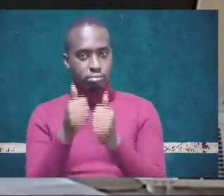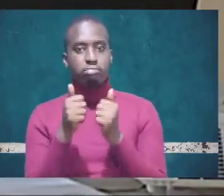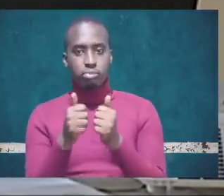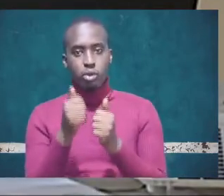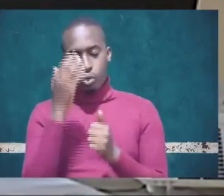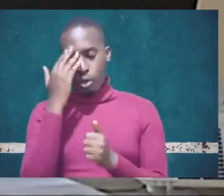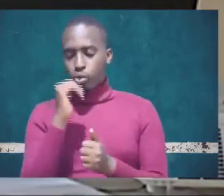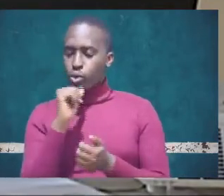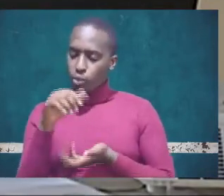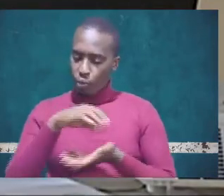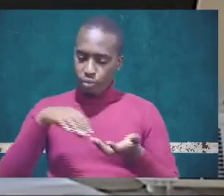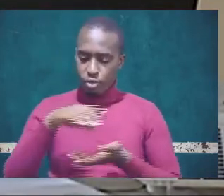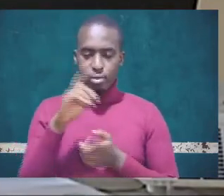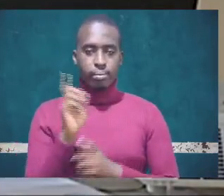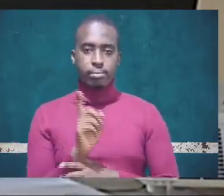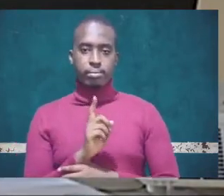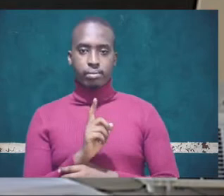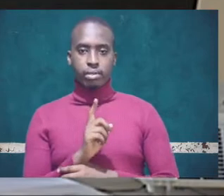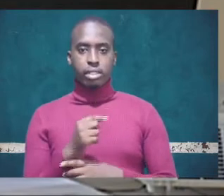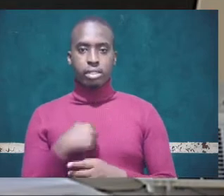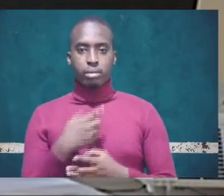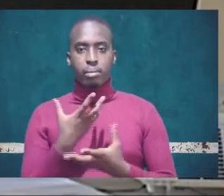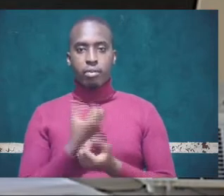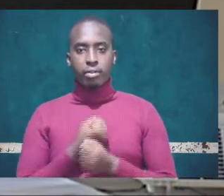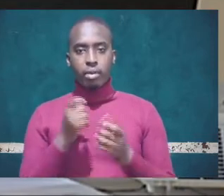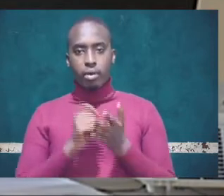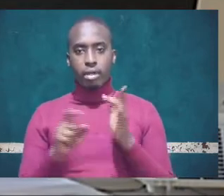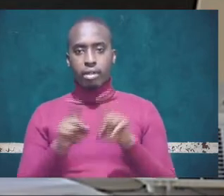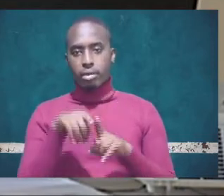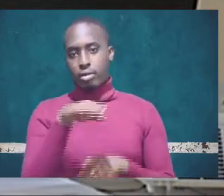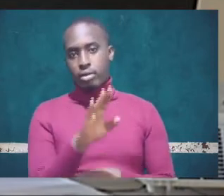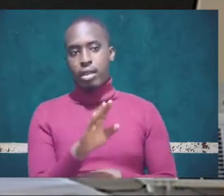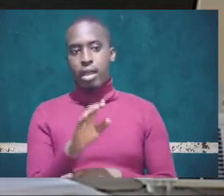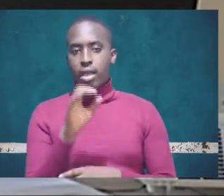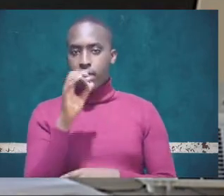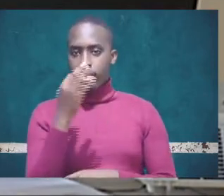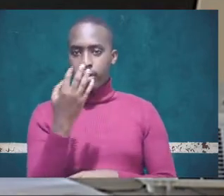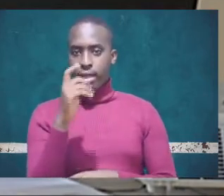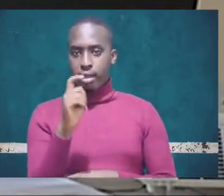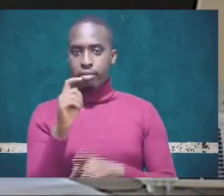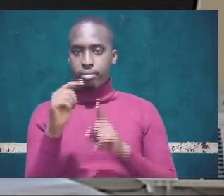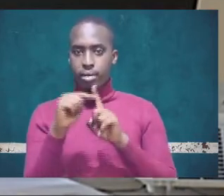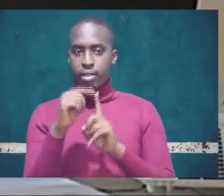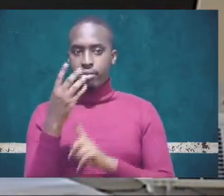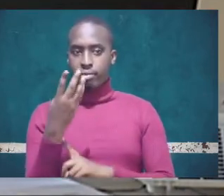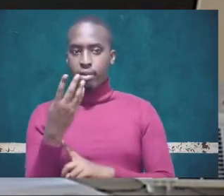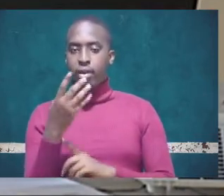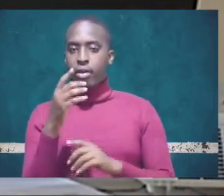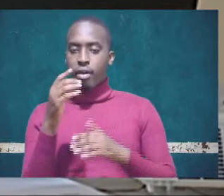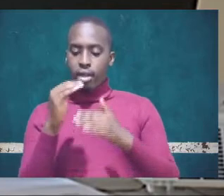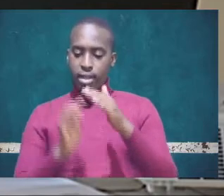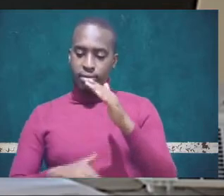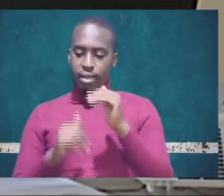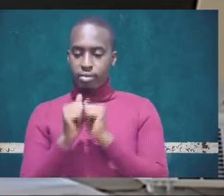not get confused. You have to write it like this. 3x plus 4 less than